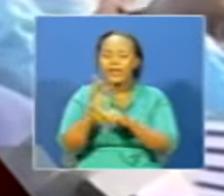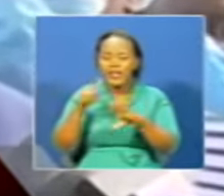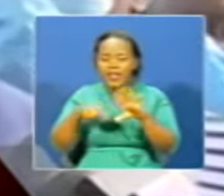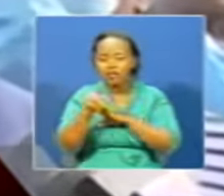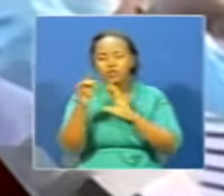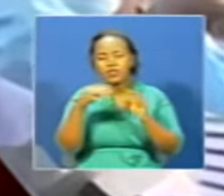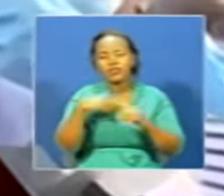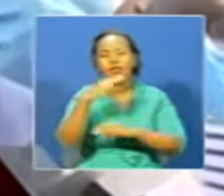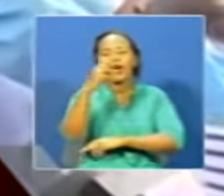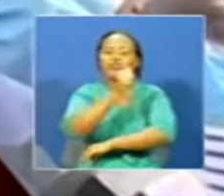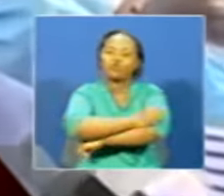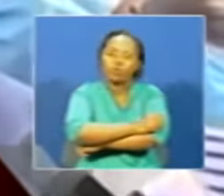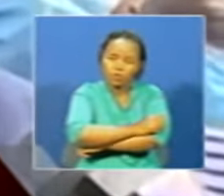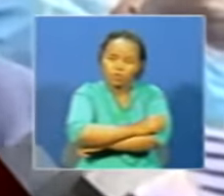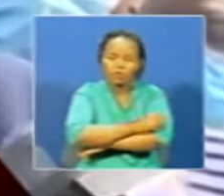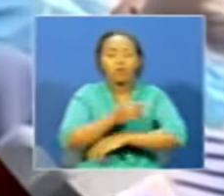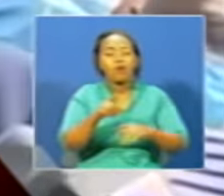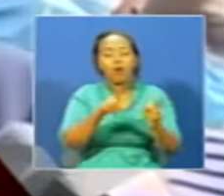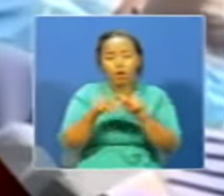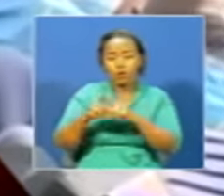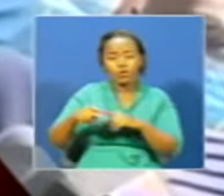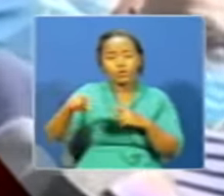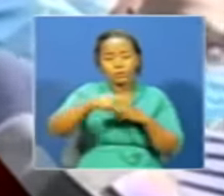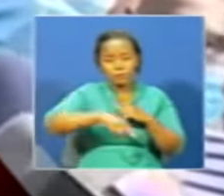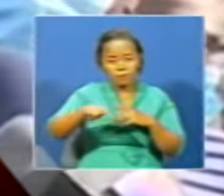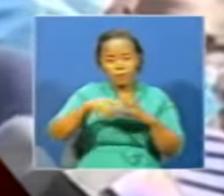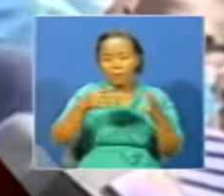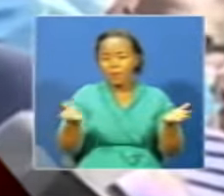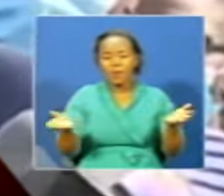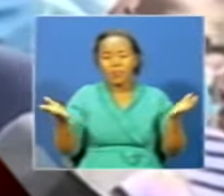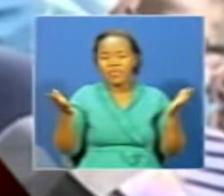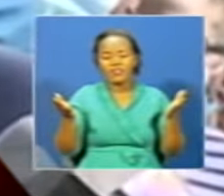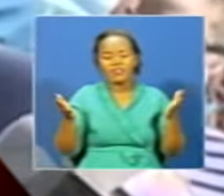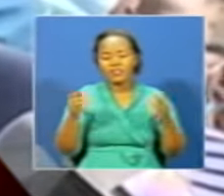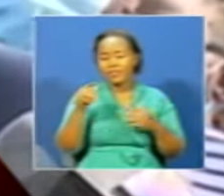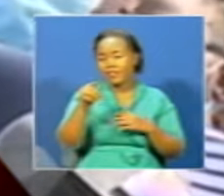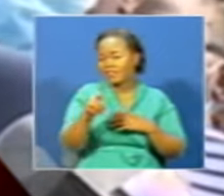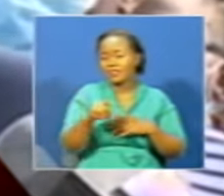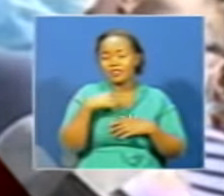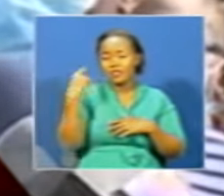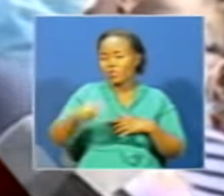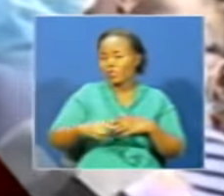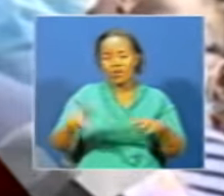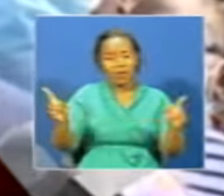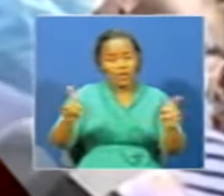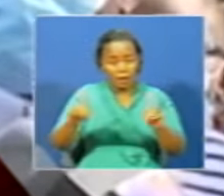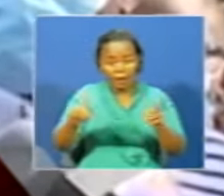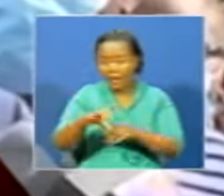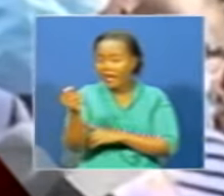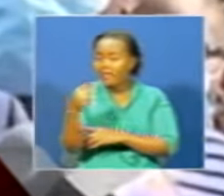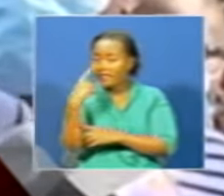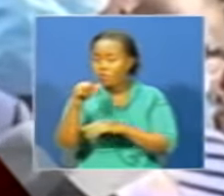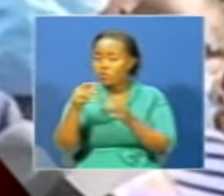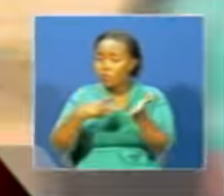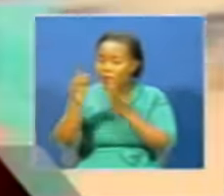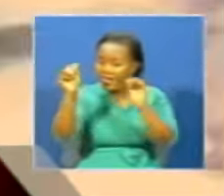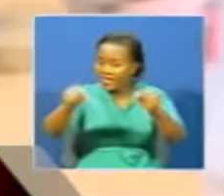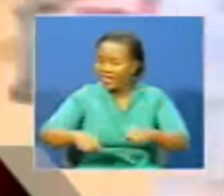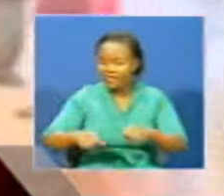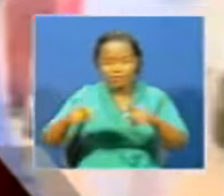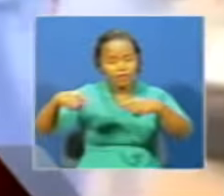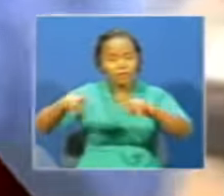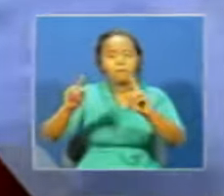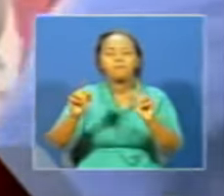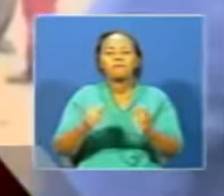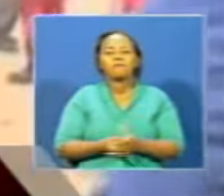here? Yeah, and we have no teeth to laugh. Those who can afford to pay fees will pay fees. We want to help those who cannot.